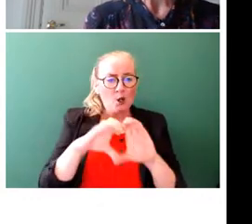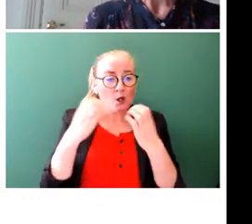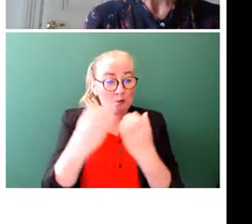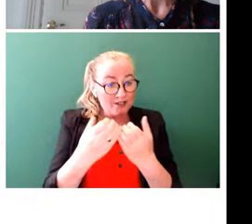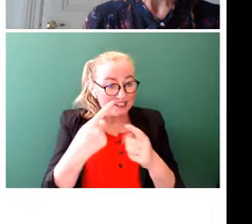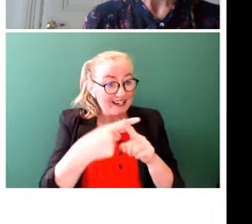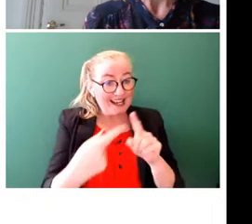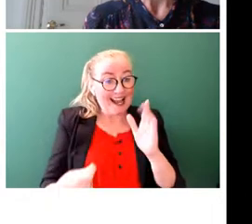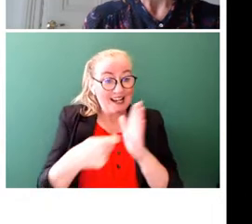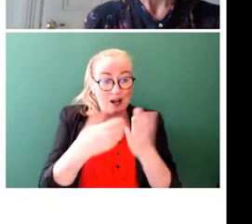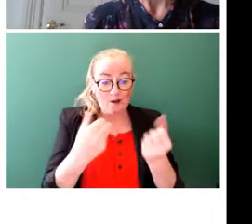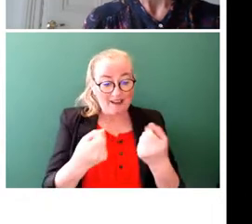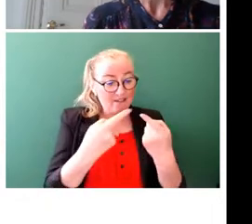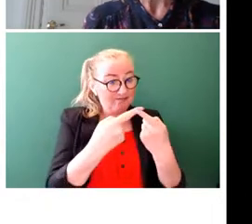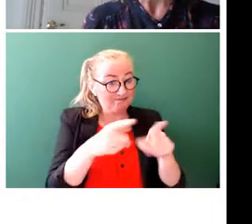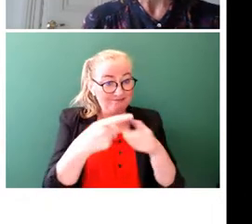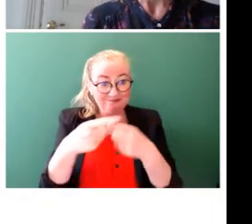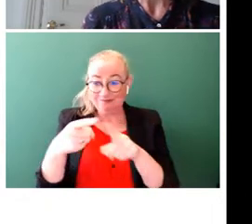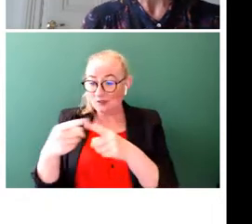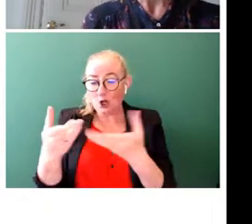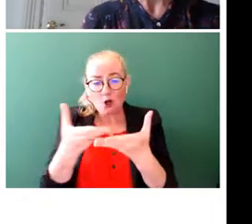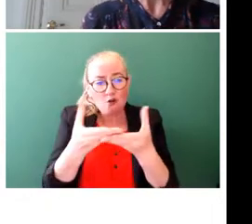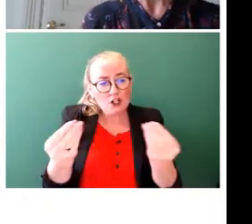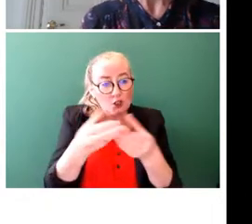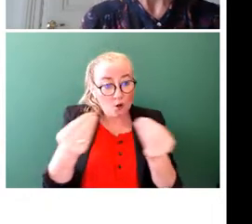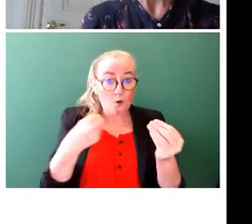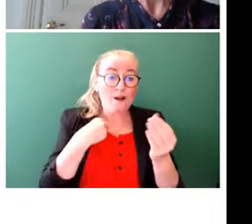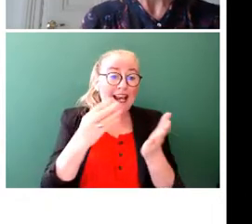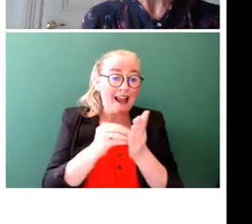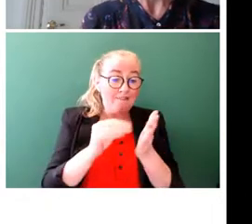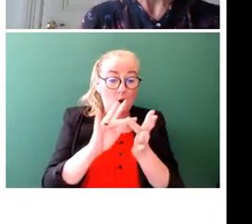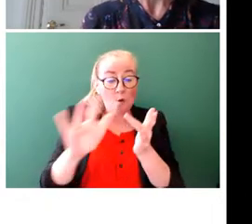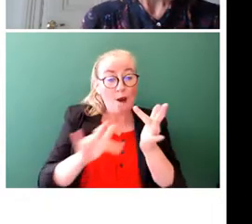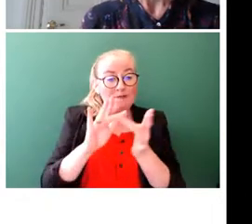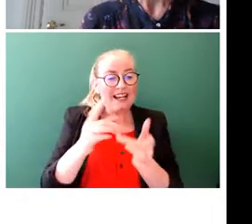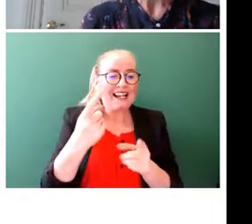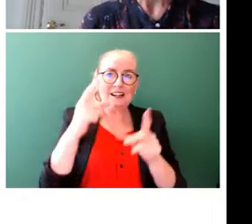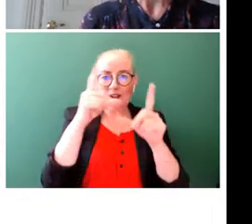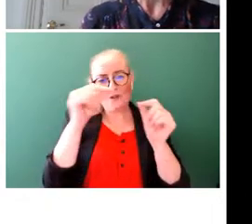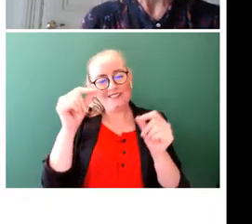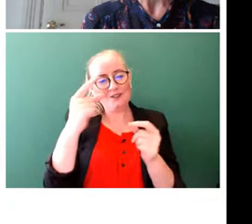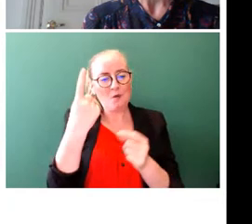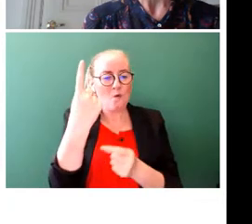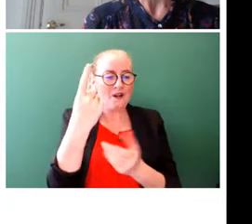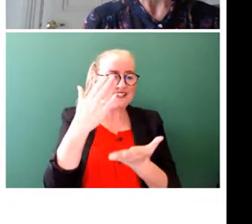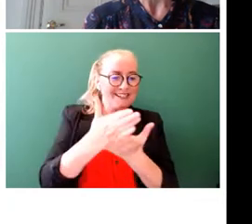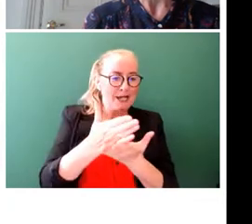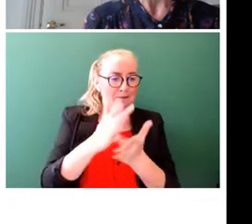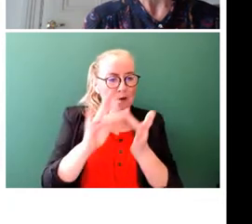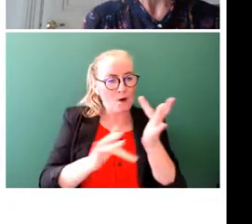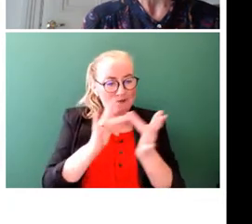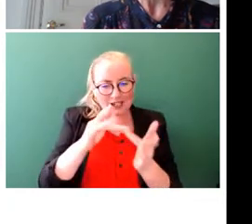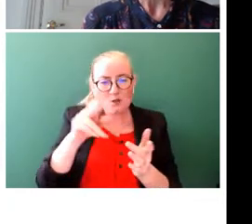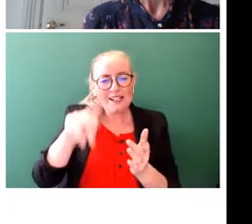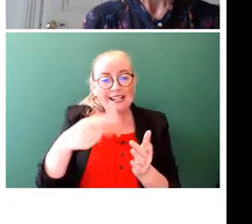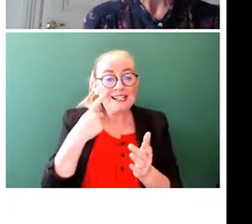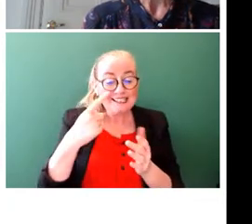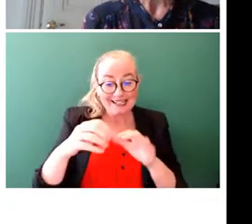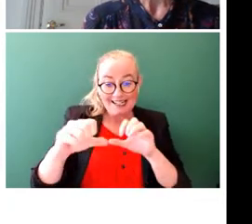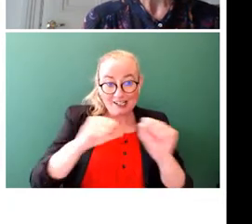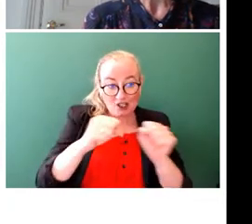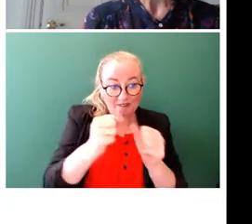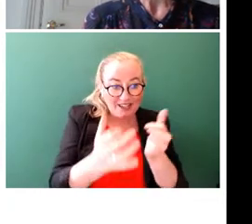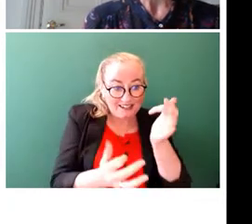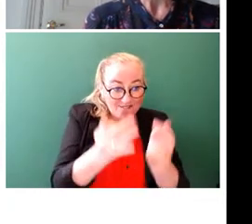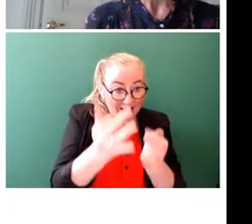have numerous resources. We have a website. It's a one-stop website. And on the website, you can see the Service Finder, but